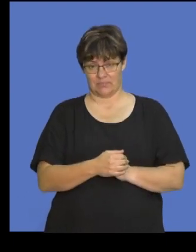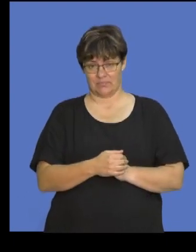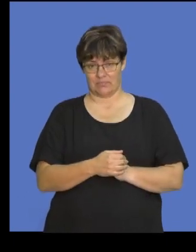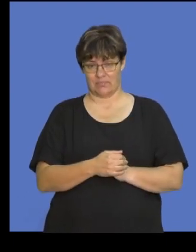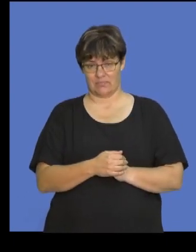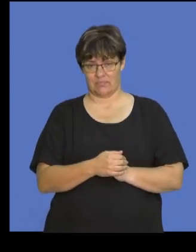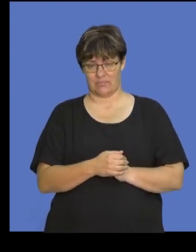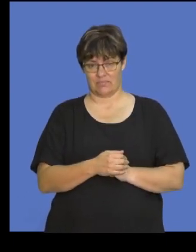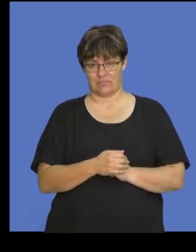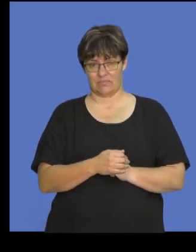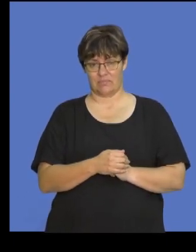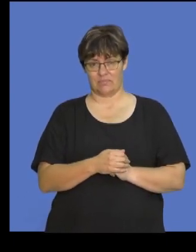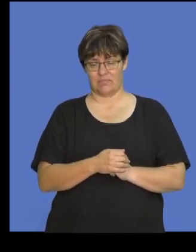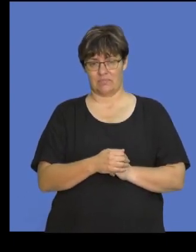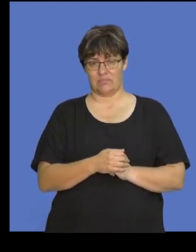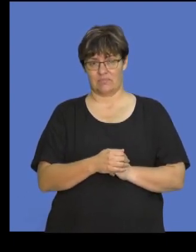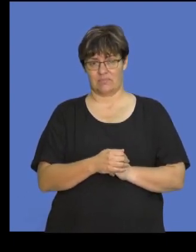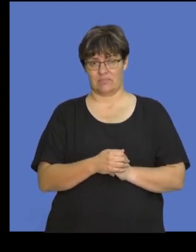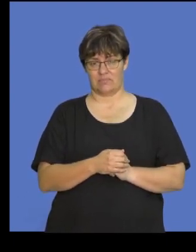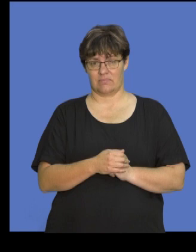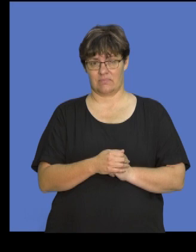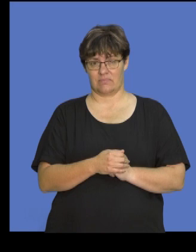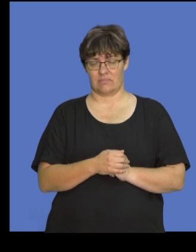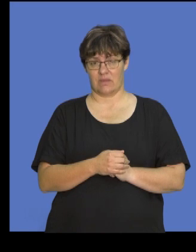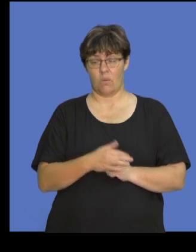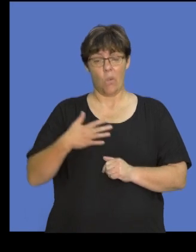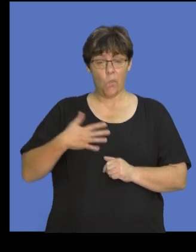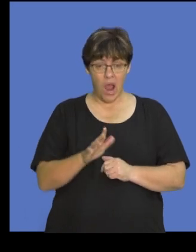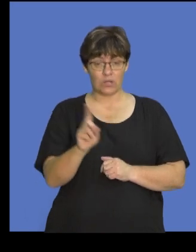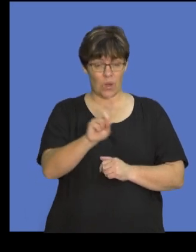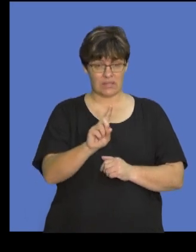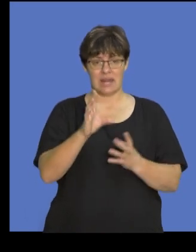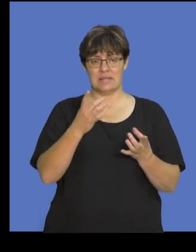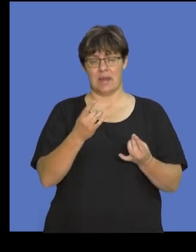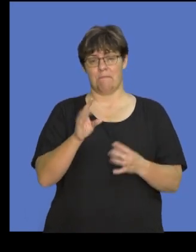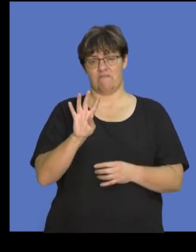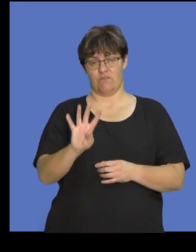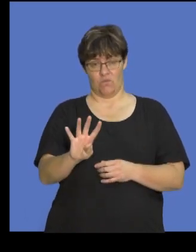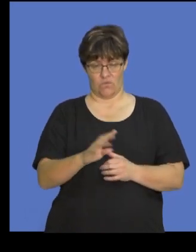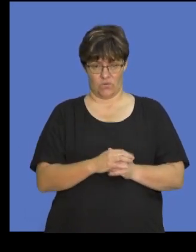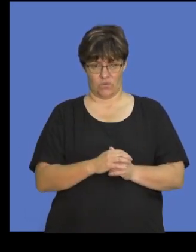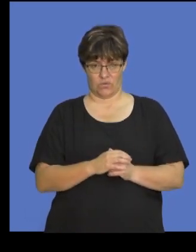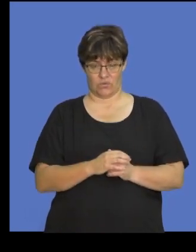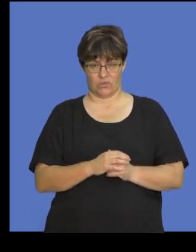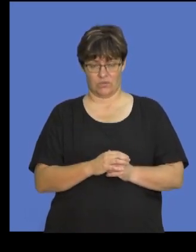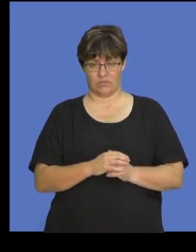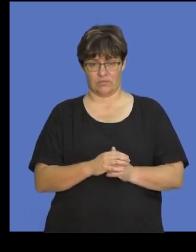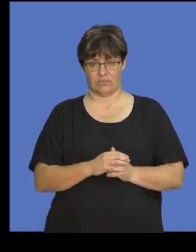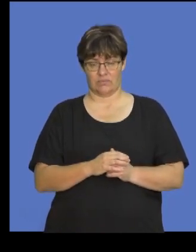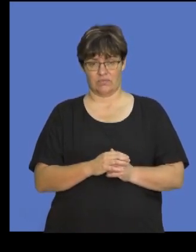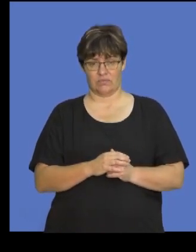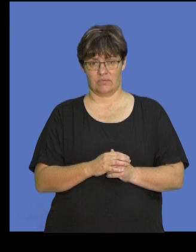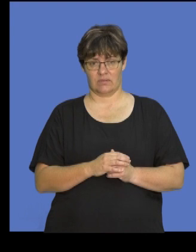The number of favorable outcomes is for the number of 4 to be the answer, favorable